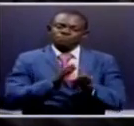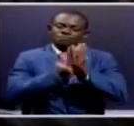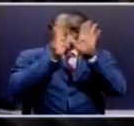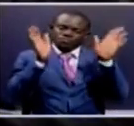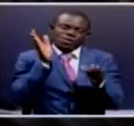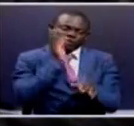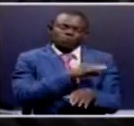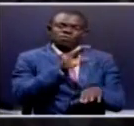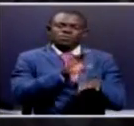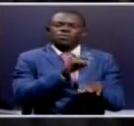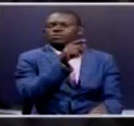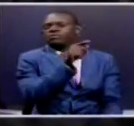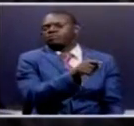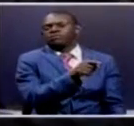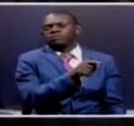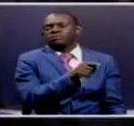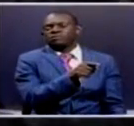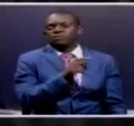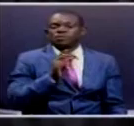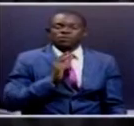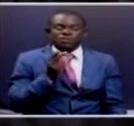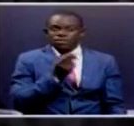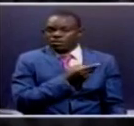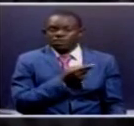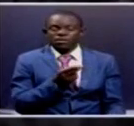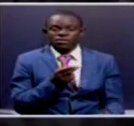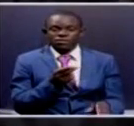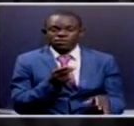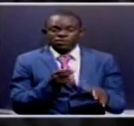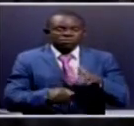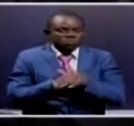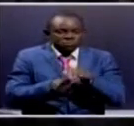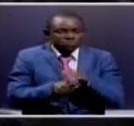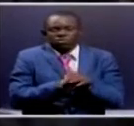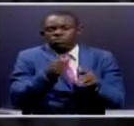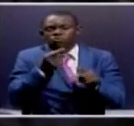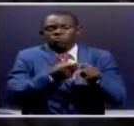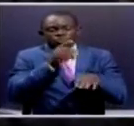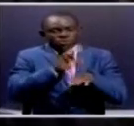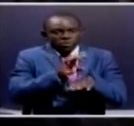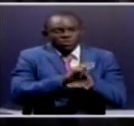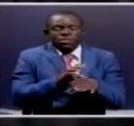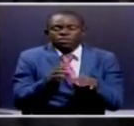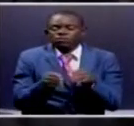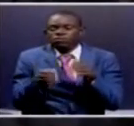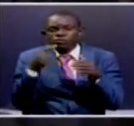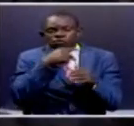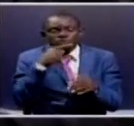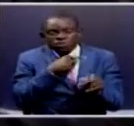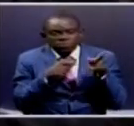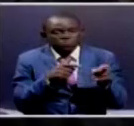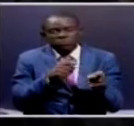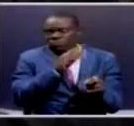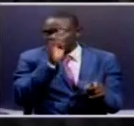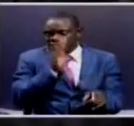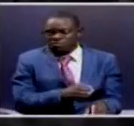We have not gone behind anybody. We made it very clear to, to the church that the national dialogue must move on,